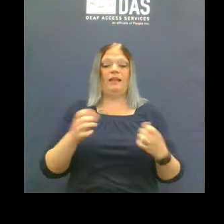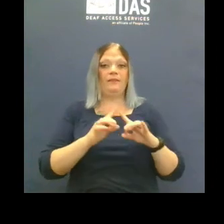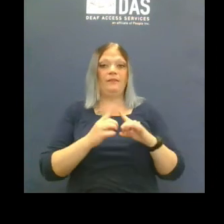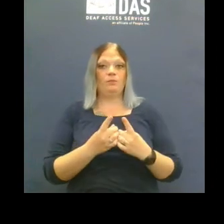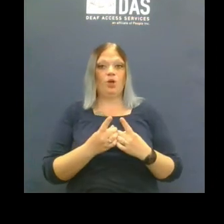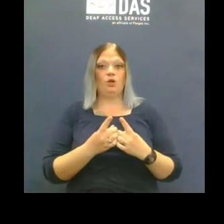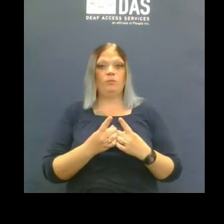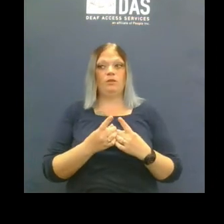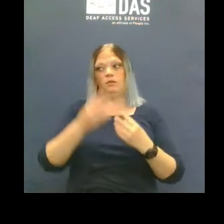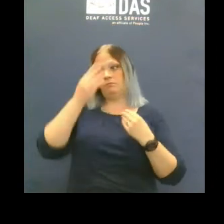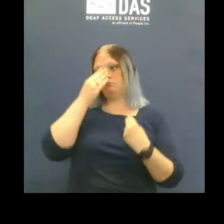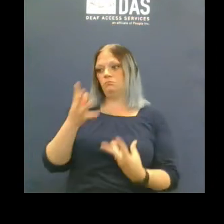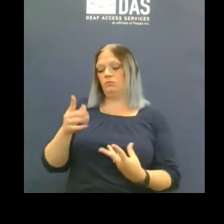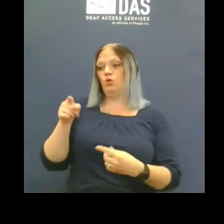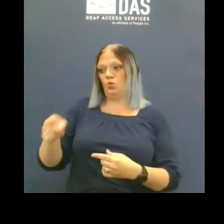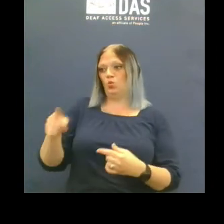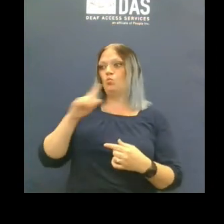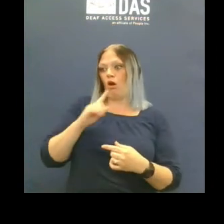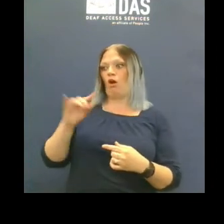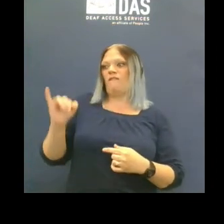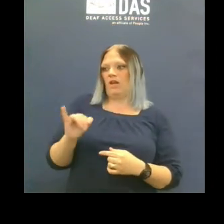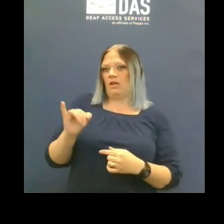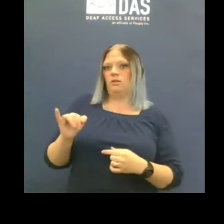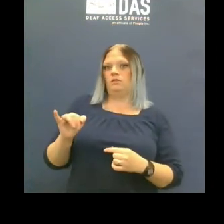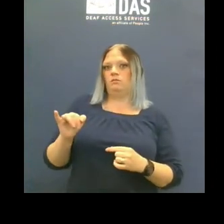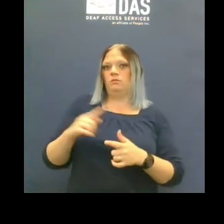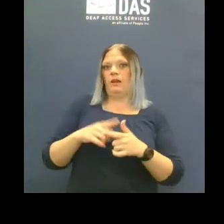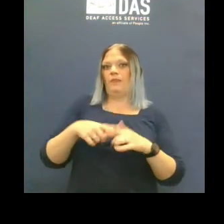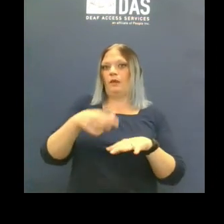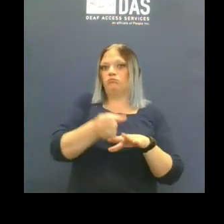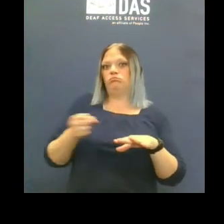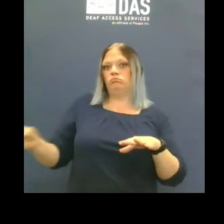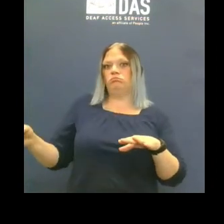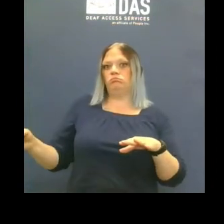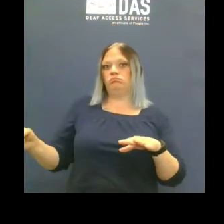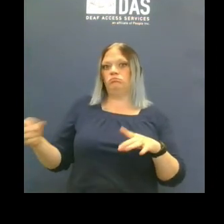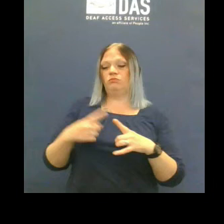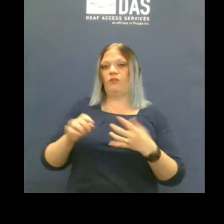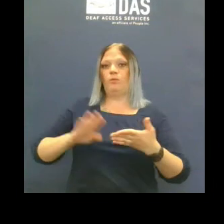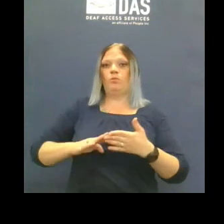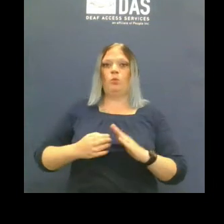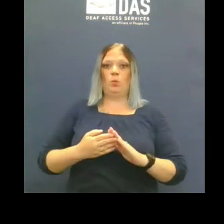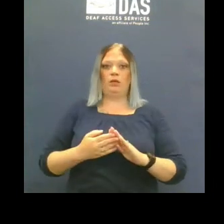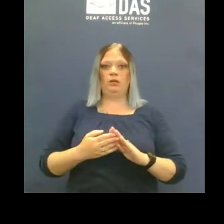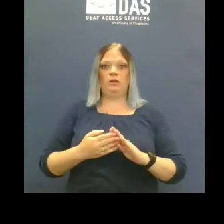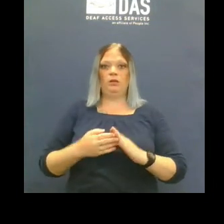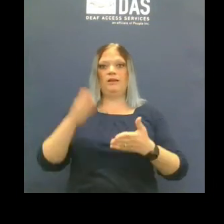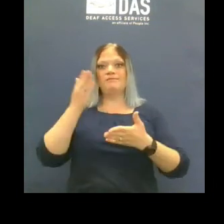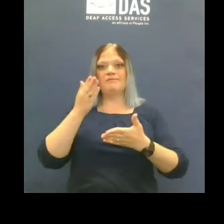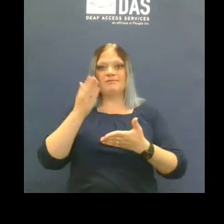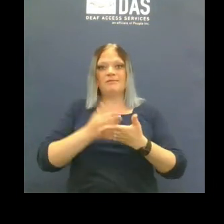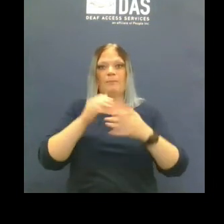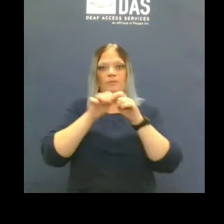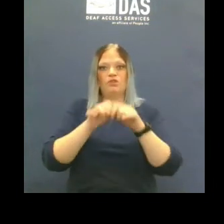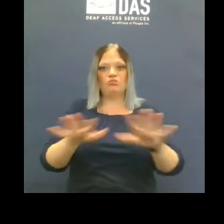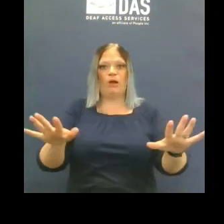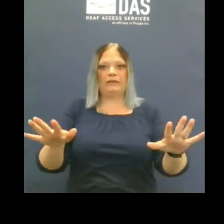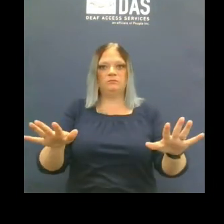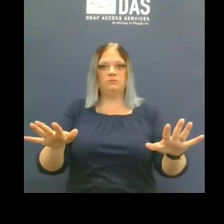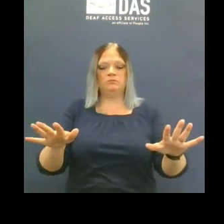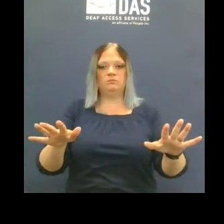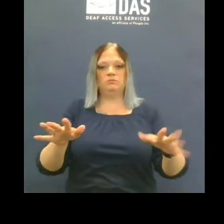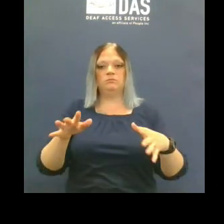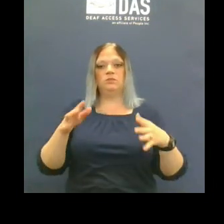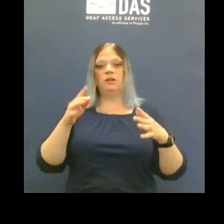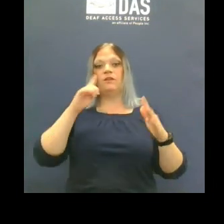can inform them that they're infected and then remove them from the rest of the community and break that chain of transmission and